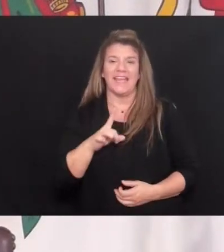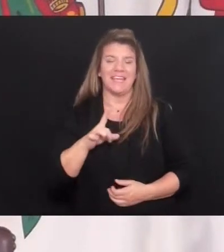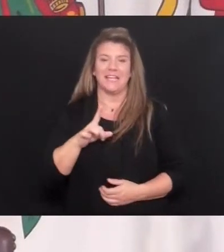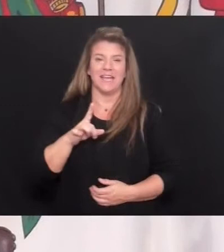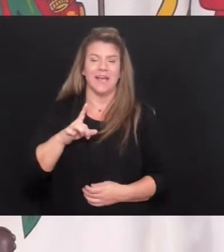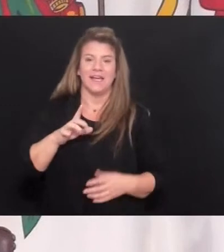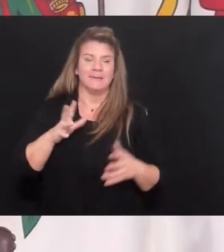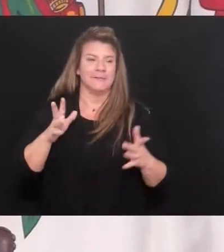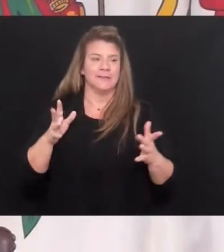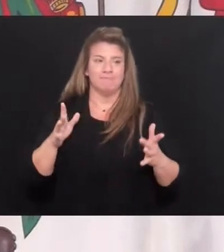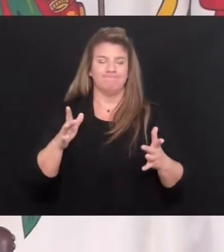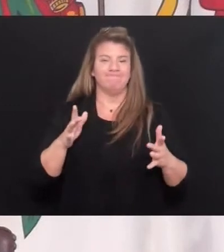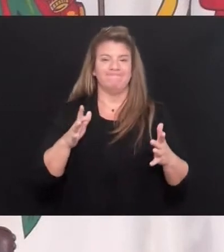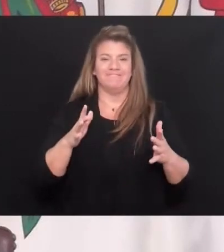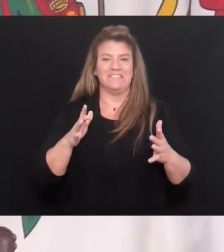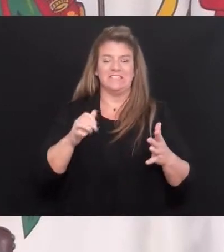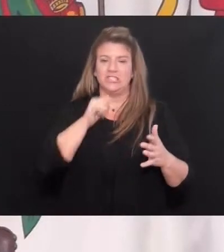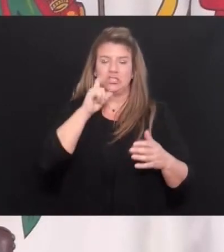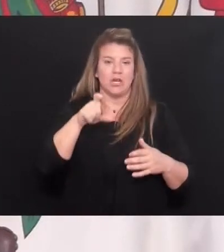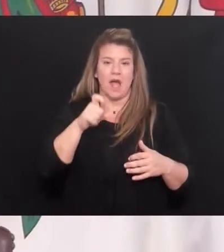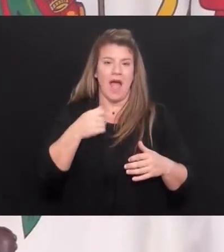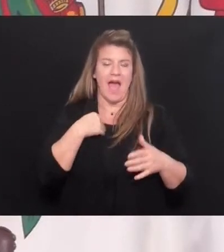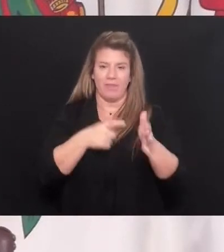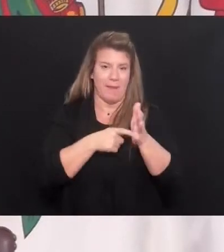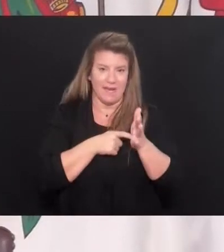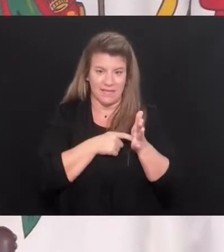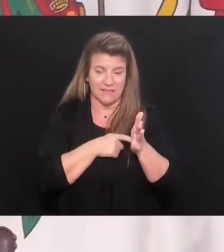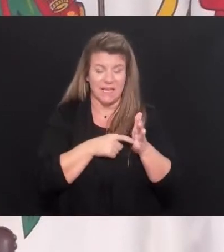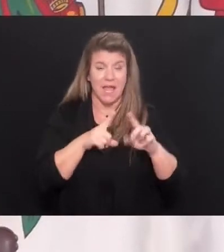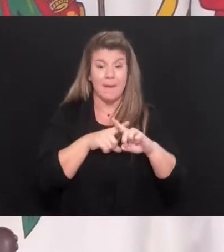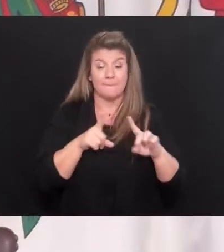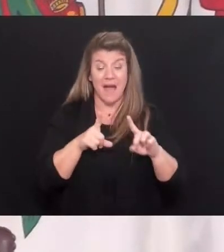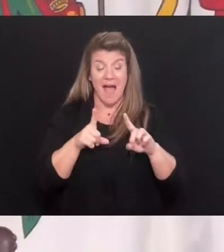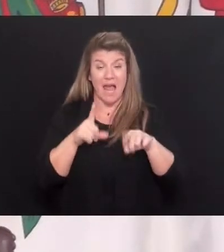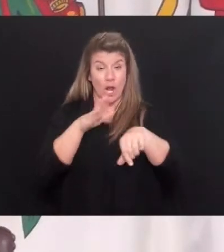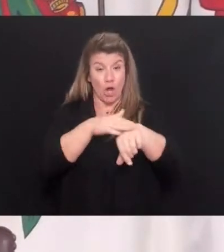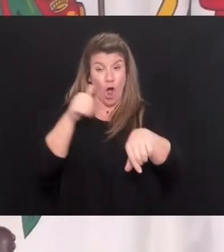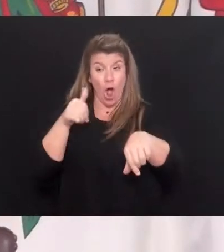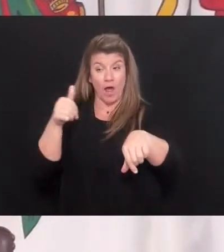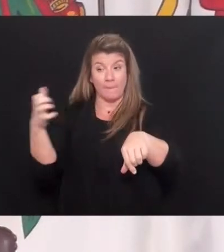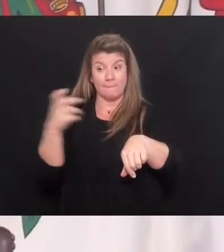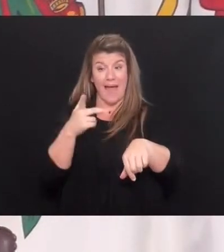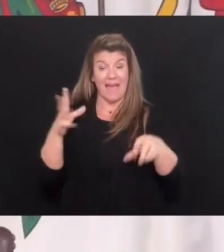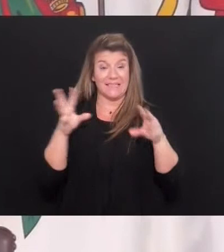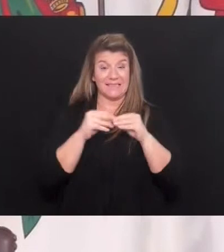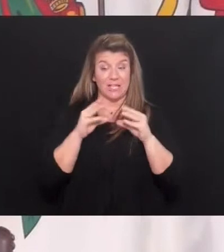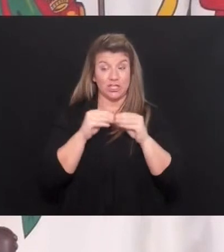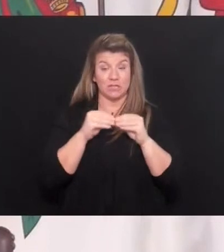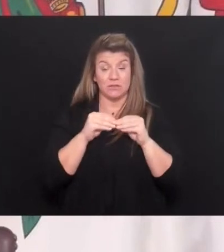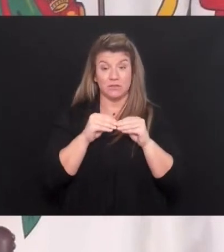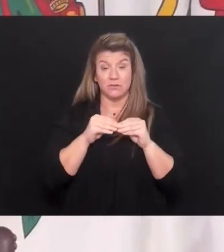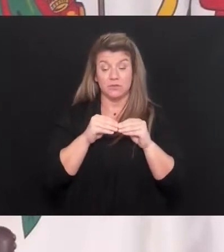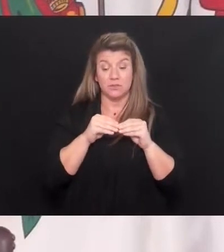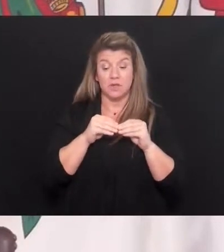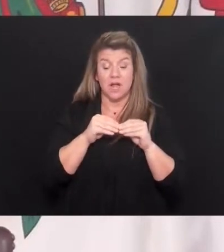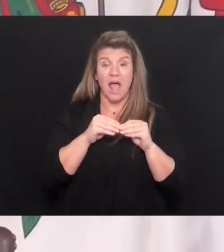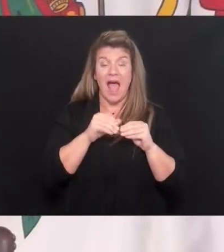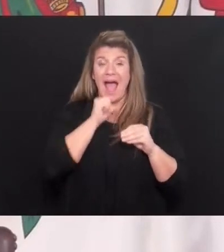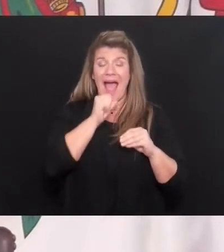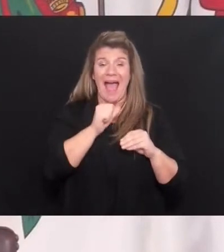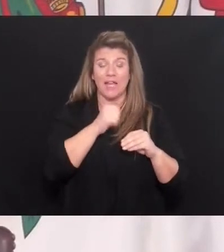these mandates. From the standpoint of calling themselves back into session or whatever like that, I don't